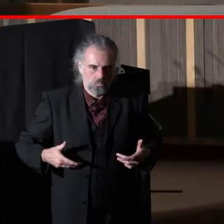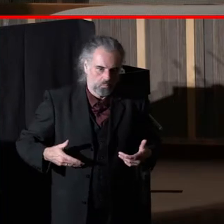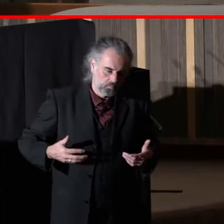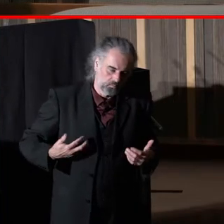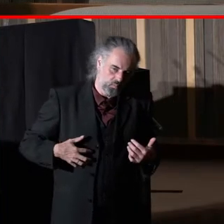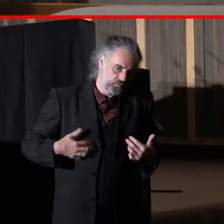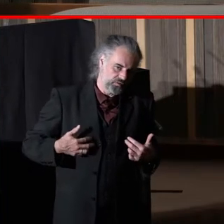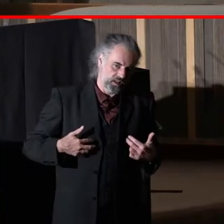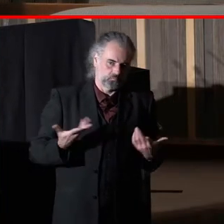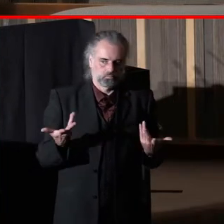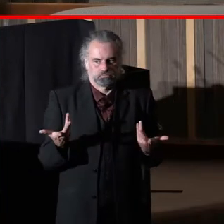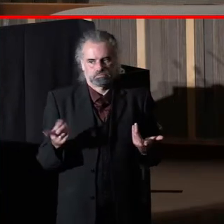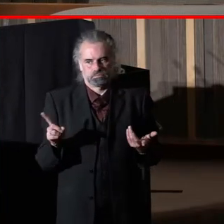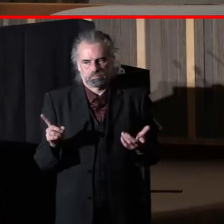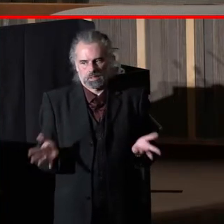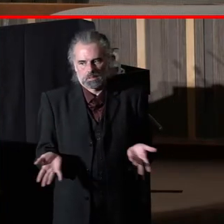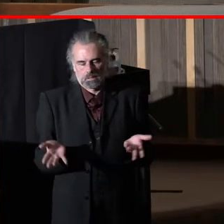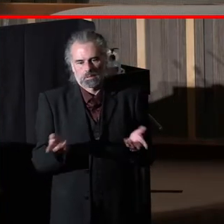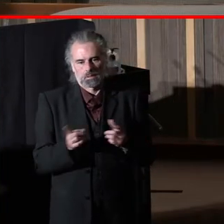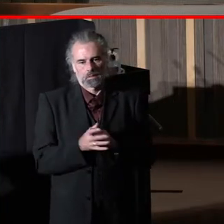How do we tell?